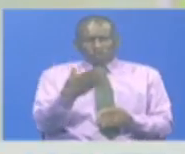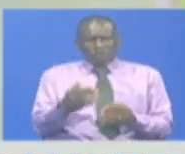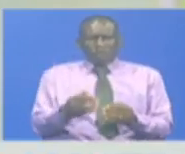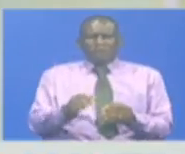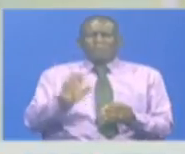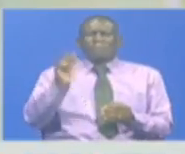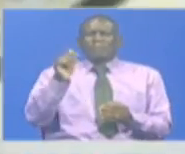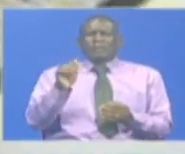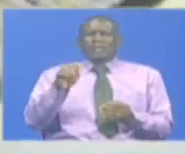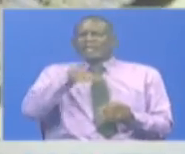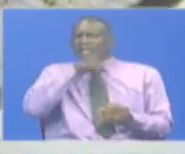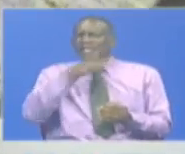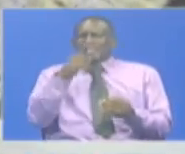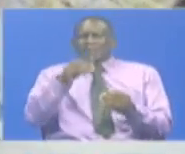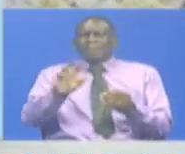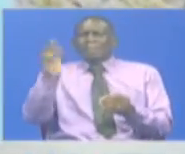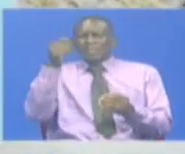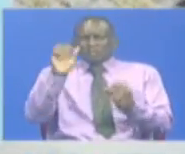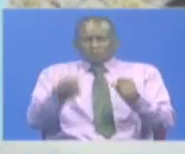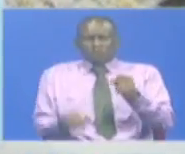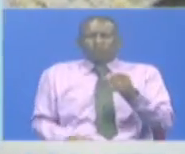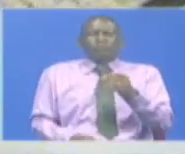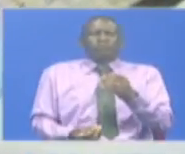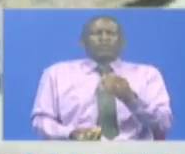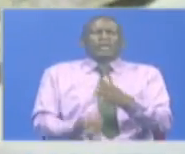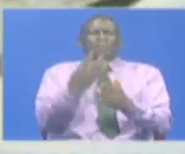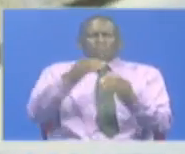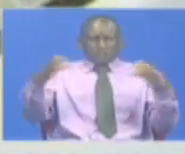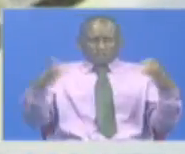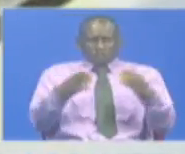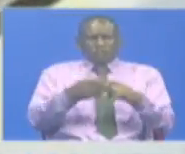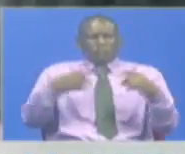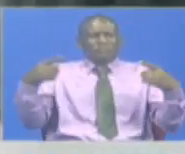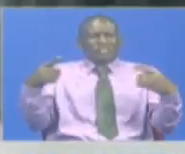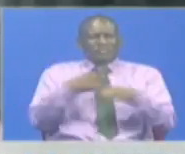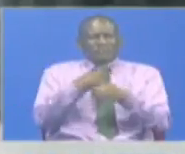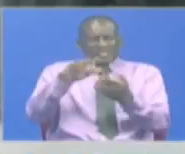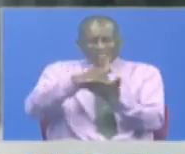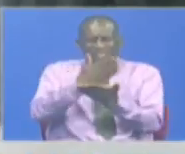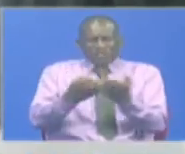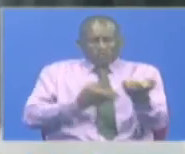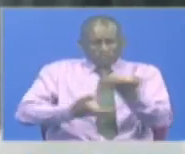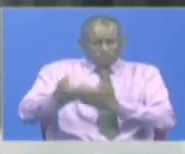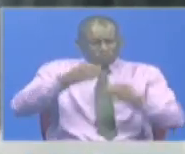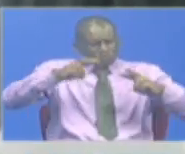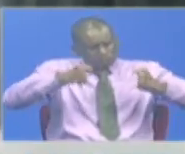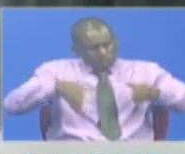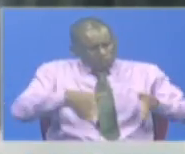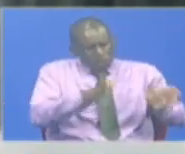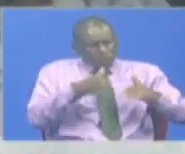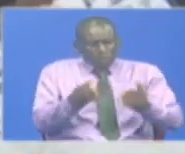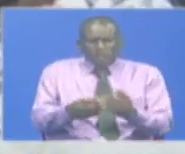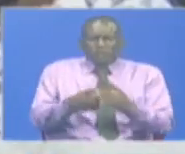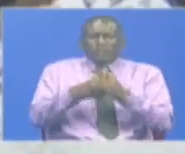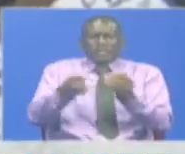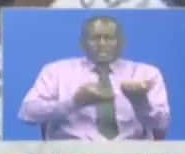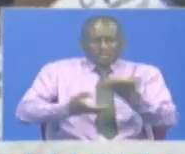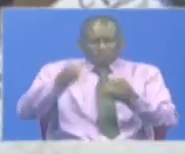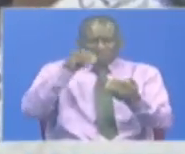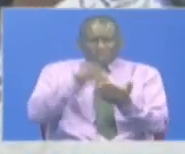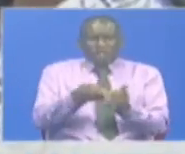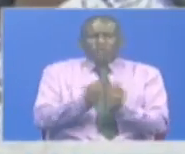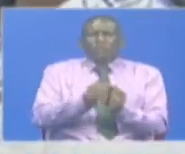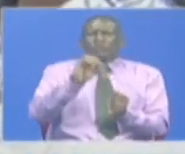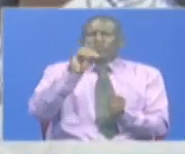may set up a team bringing together experts from the different sectors of the economy to explore ways to revive the economy, with the ODM